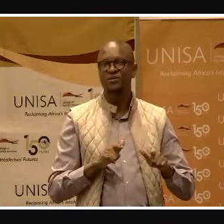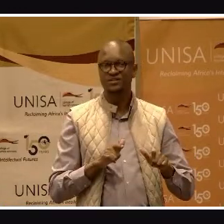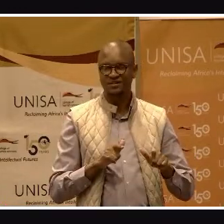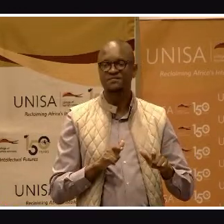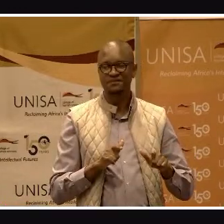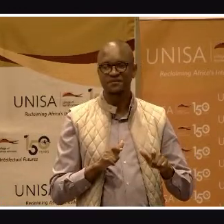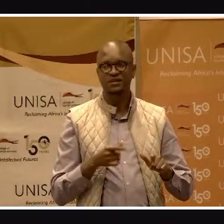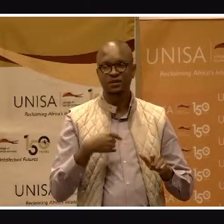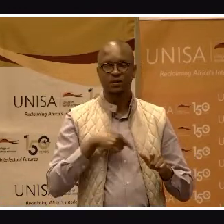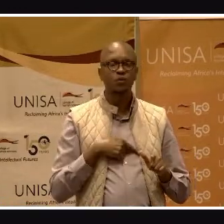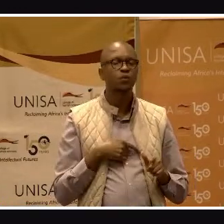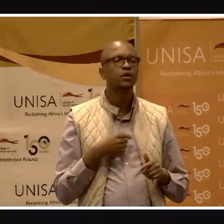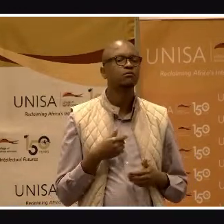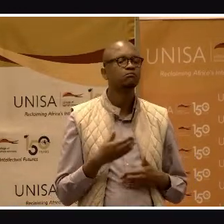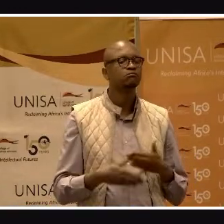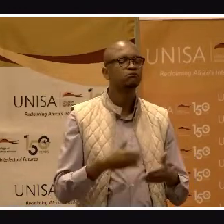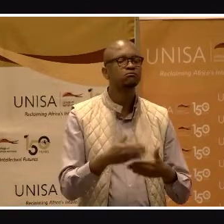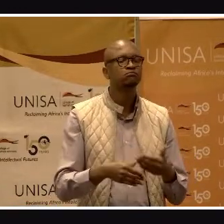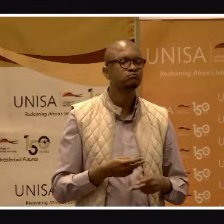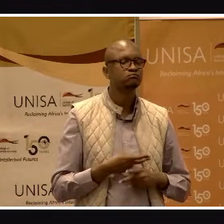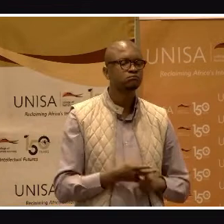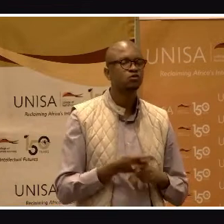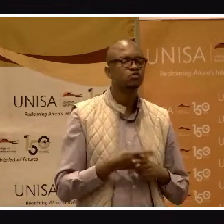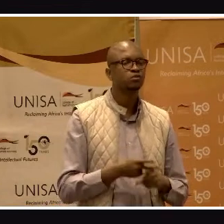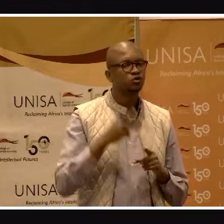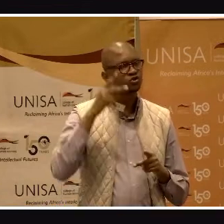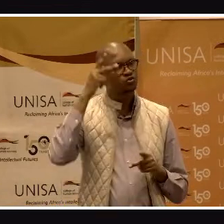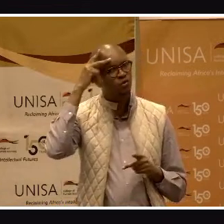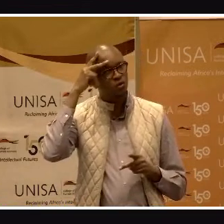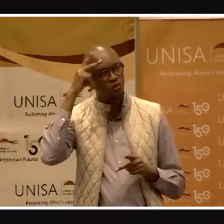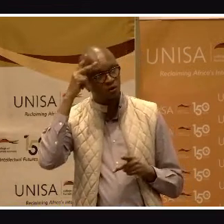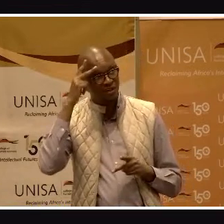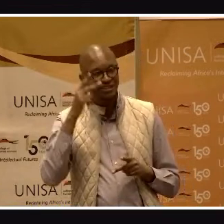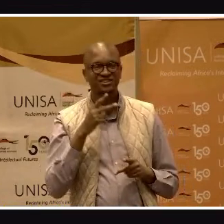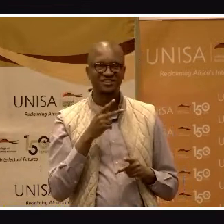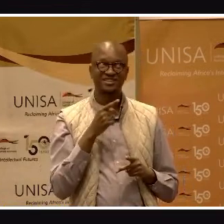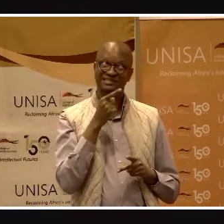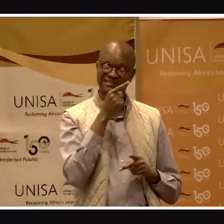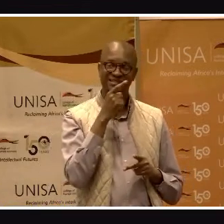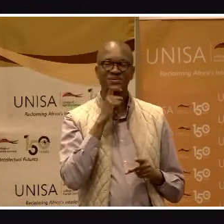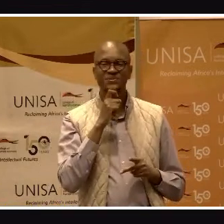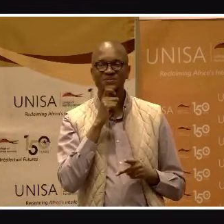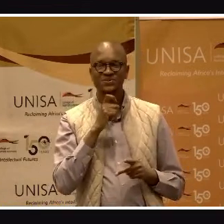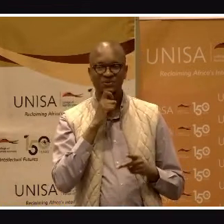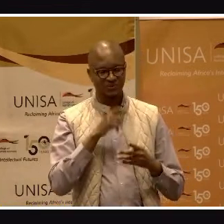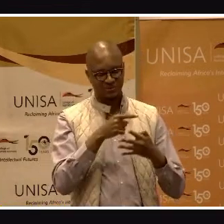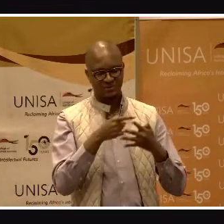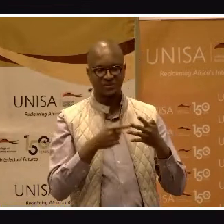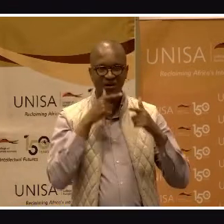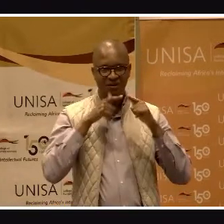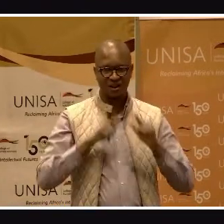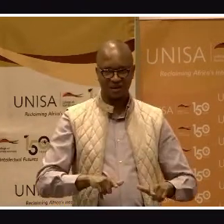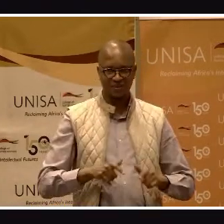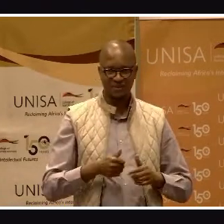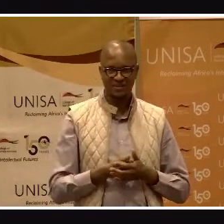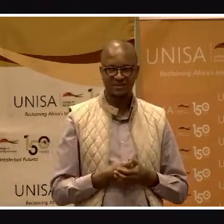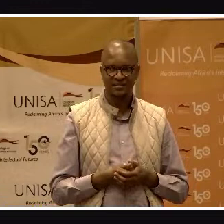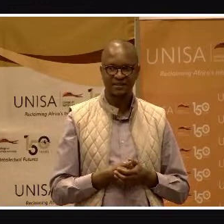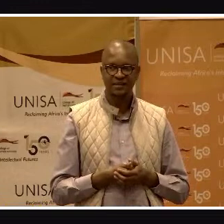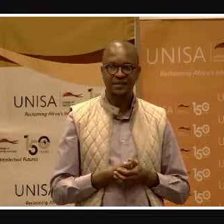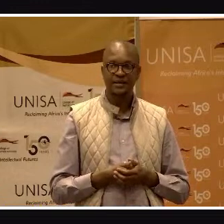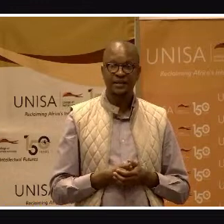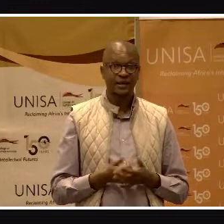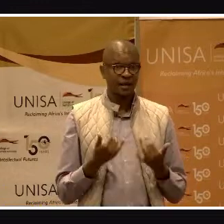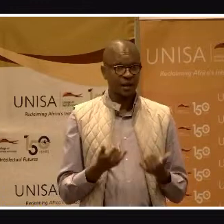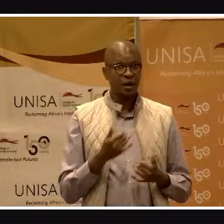to produce our knowledge, which is not supposed to be. So, looking at indigenous African languages, we